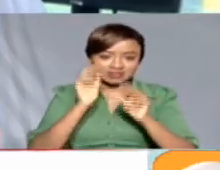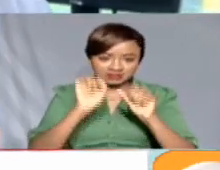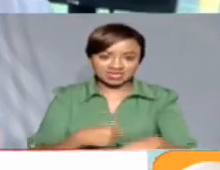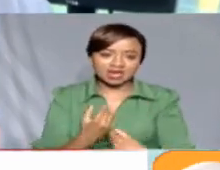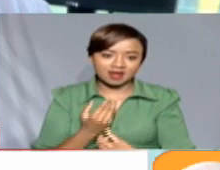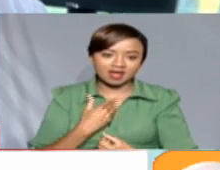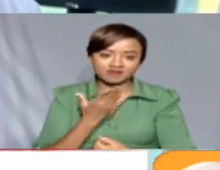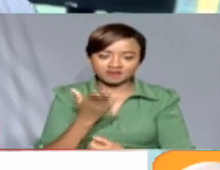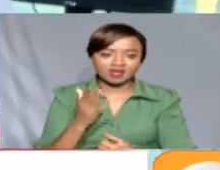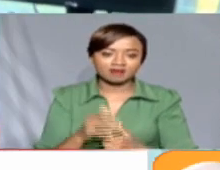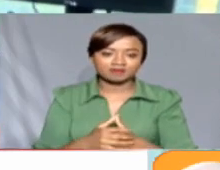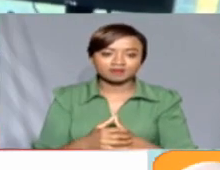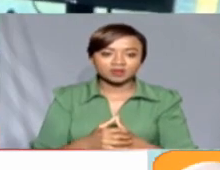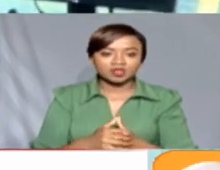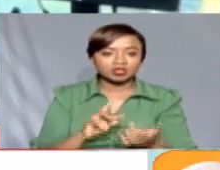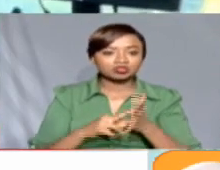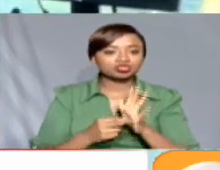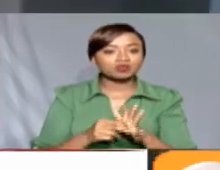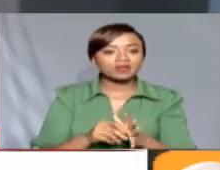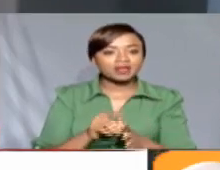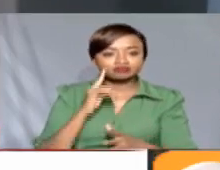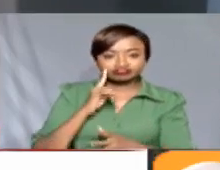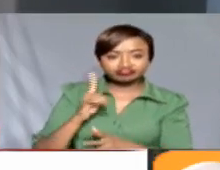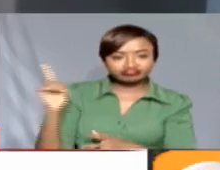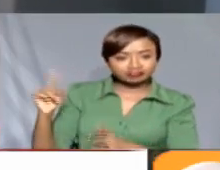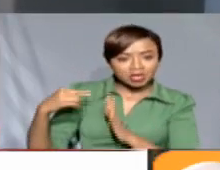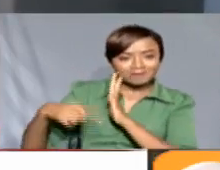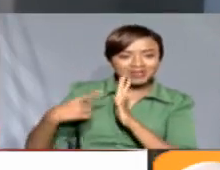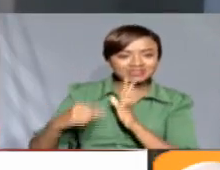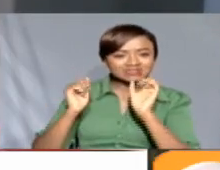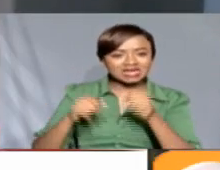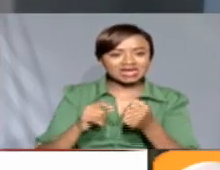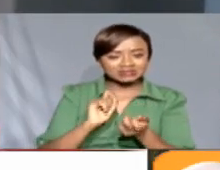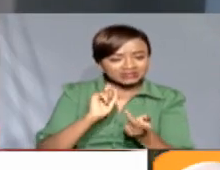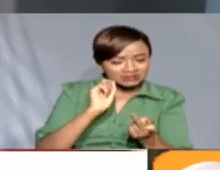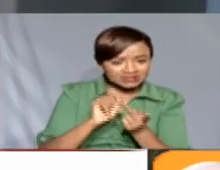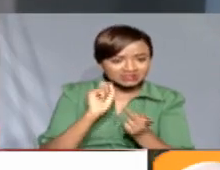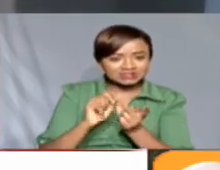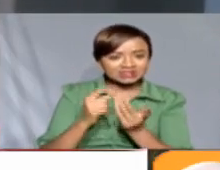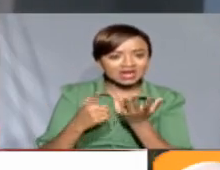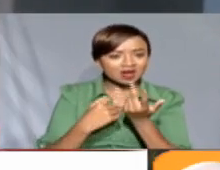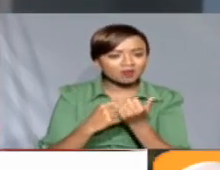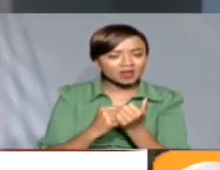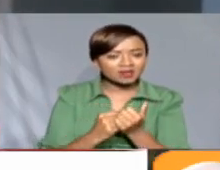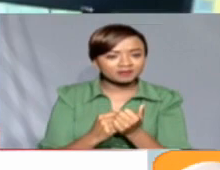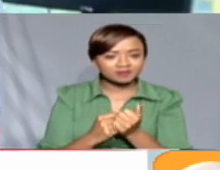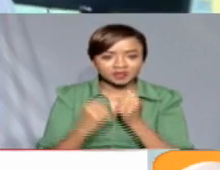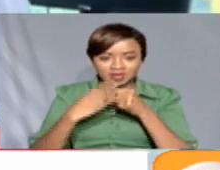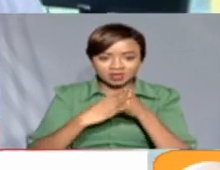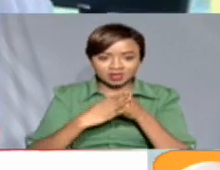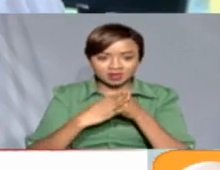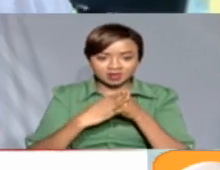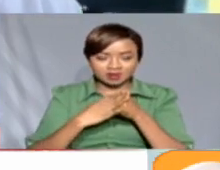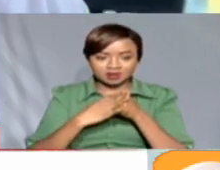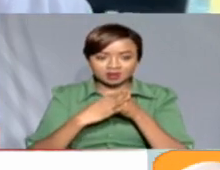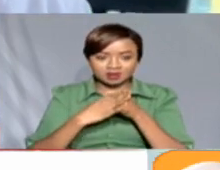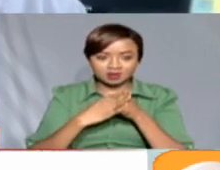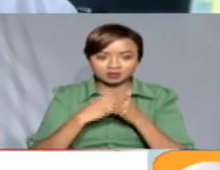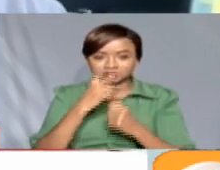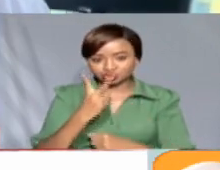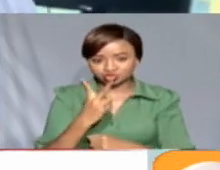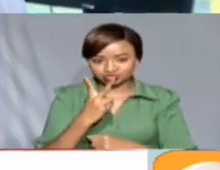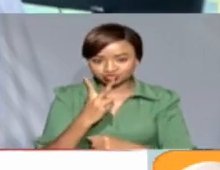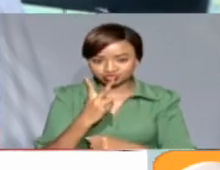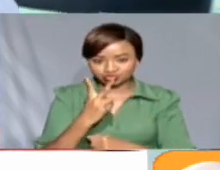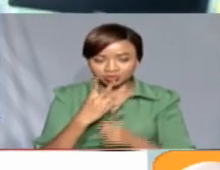the computer. And how many samples can that machine test? It will test 92